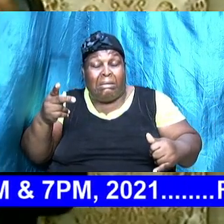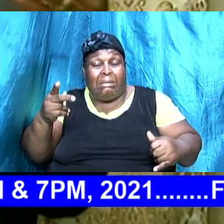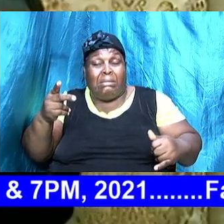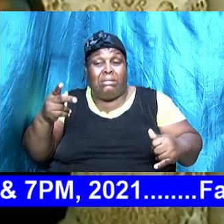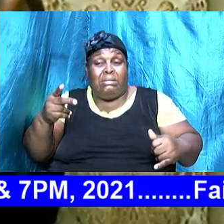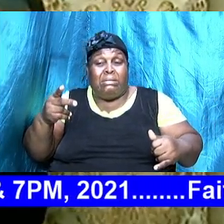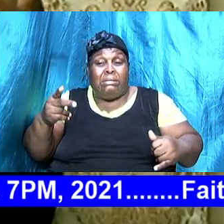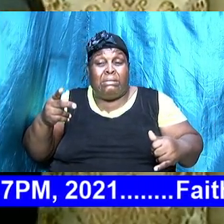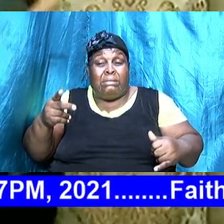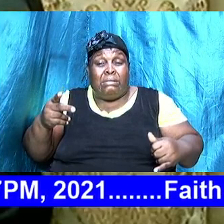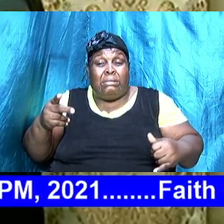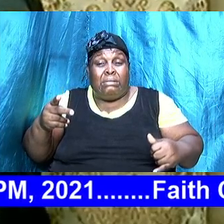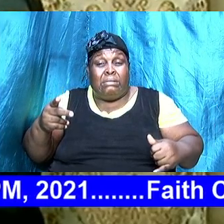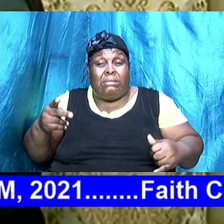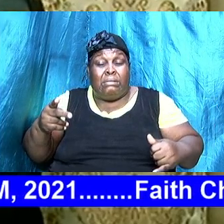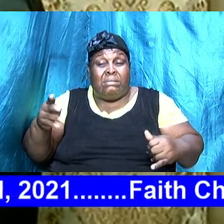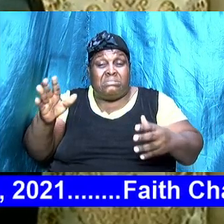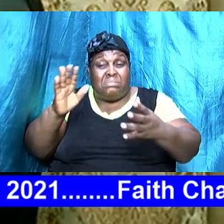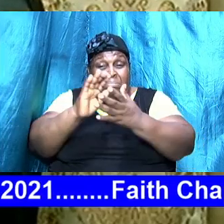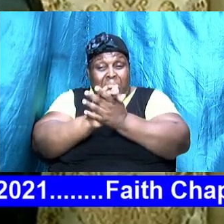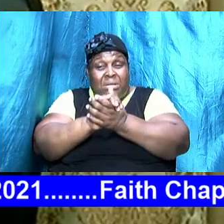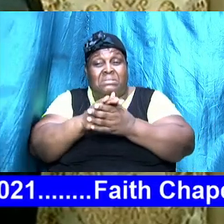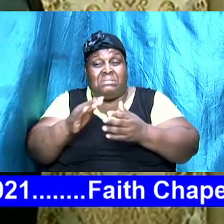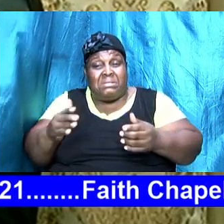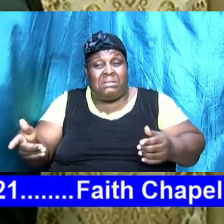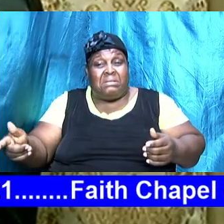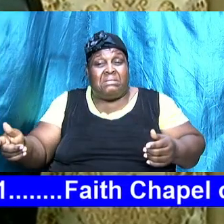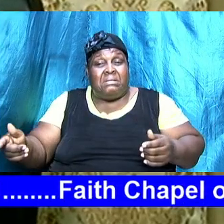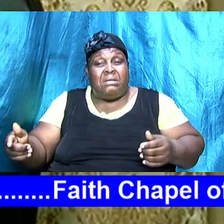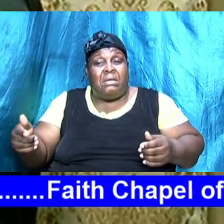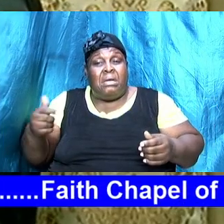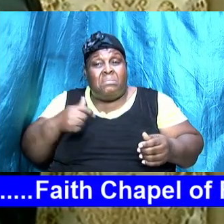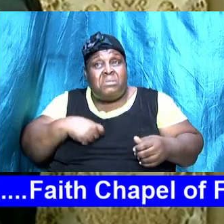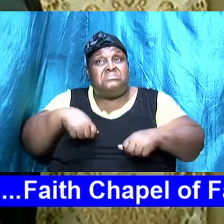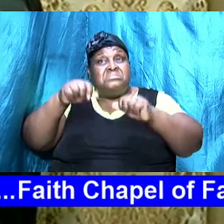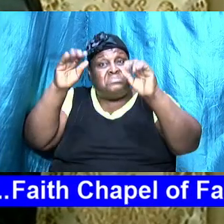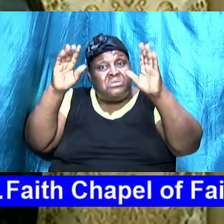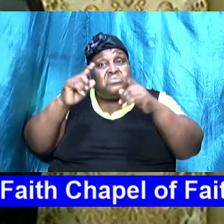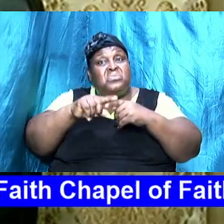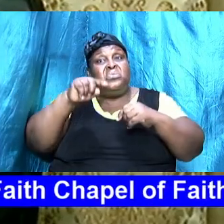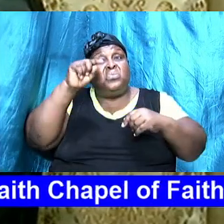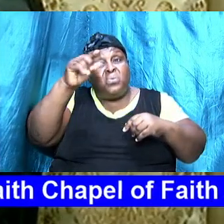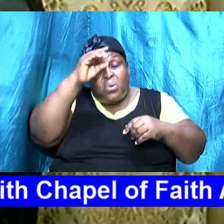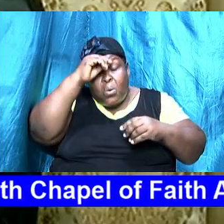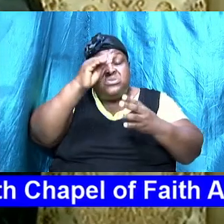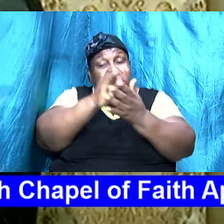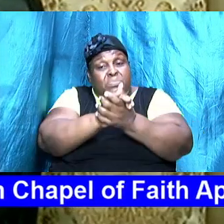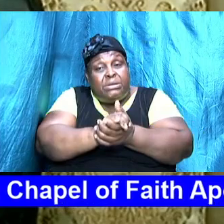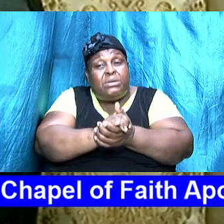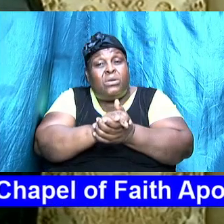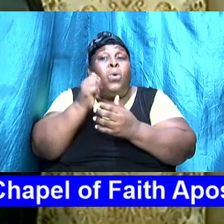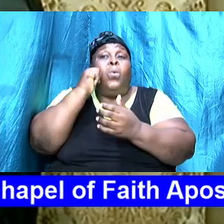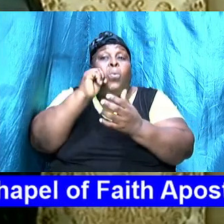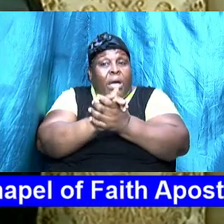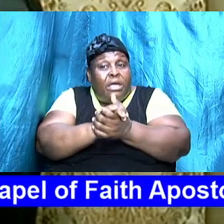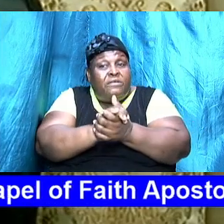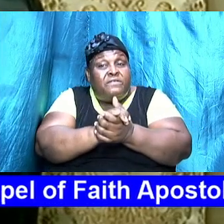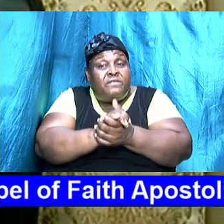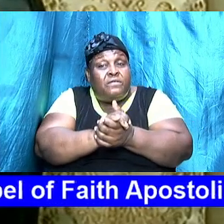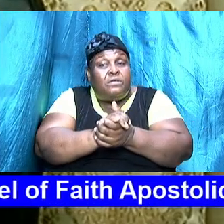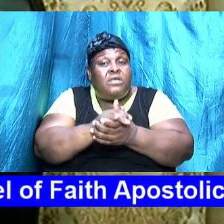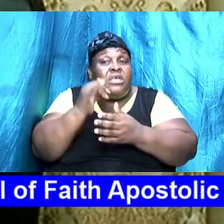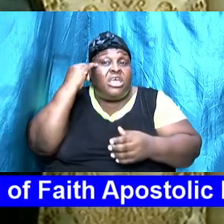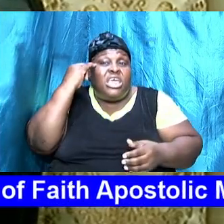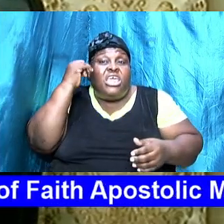Christianity simultaneously. I submit to you, husband, wife, if